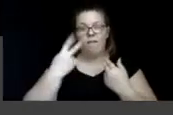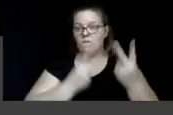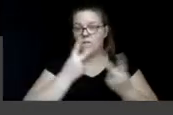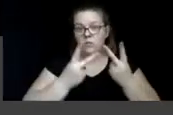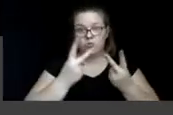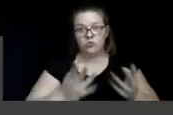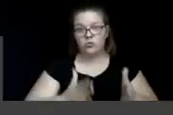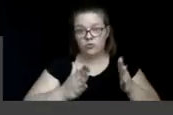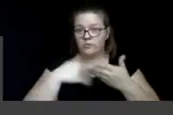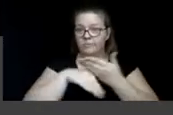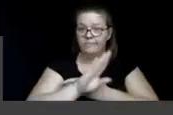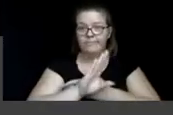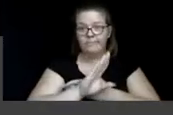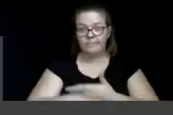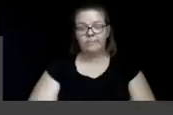up.